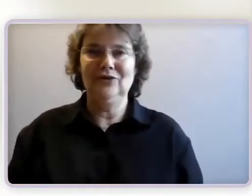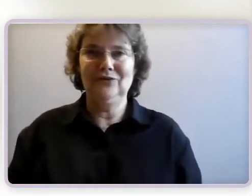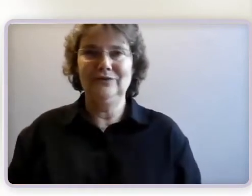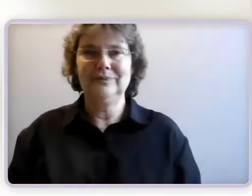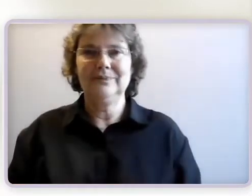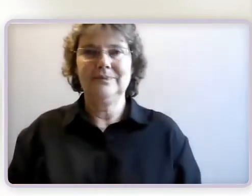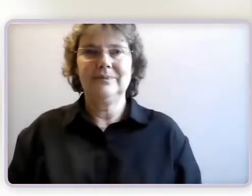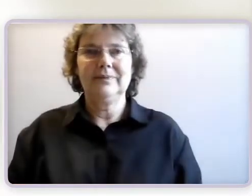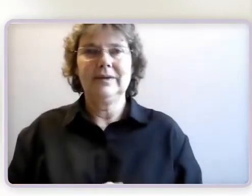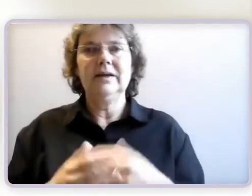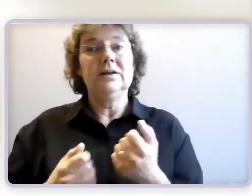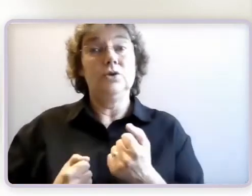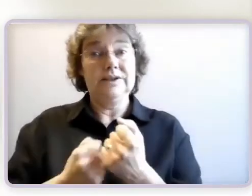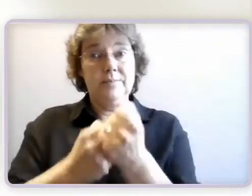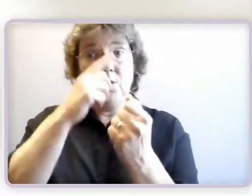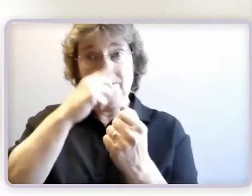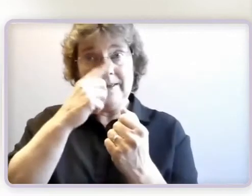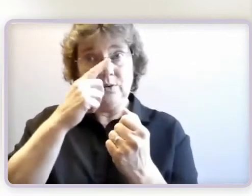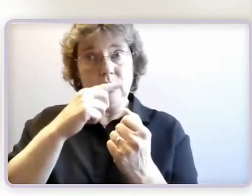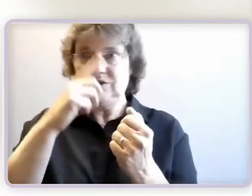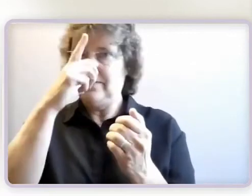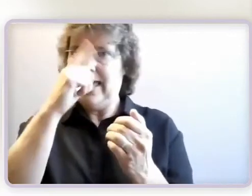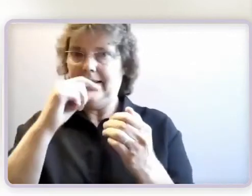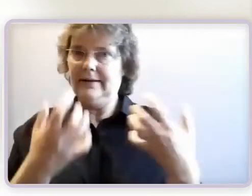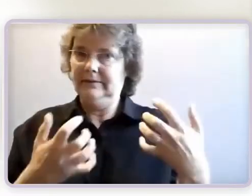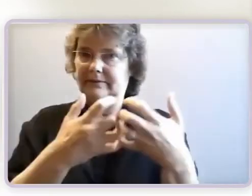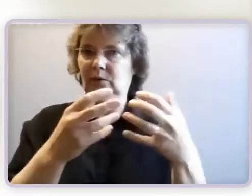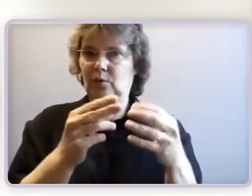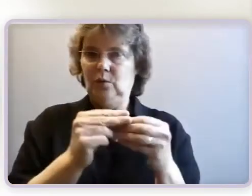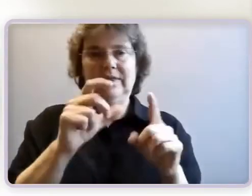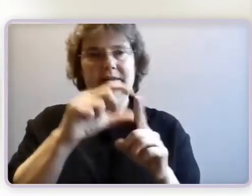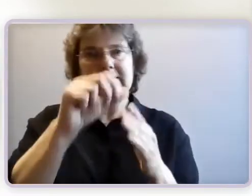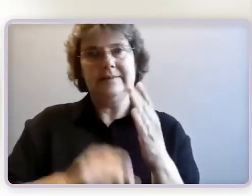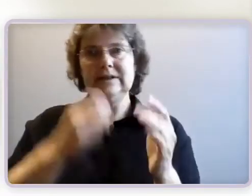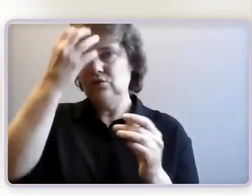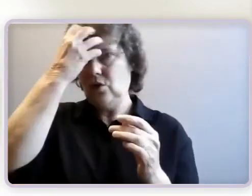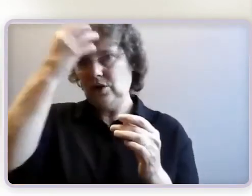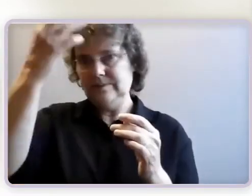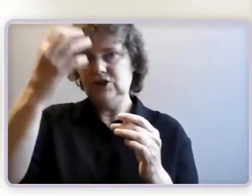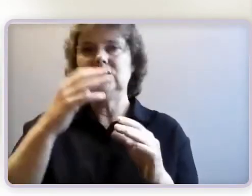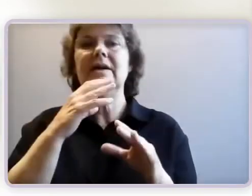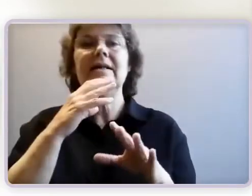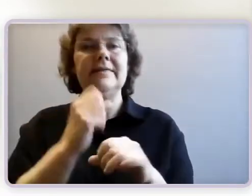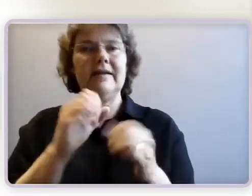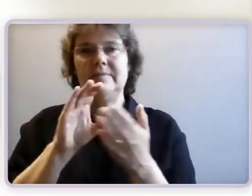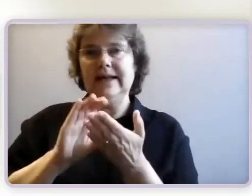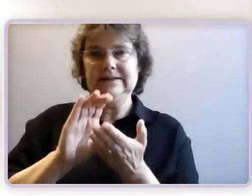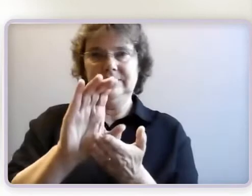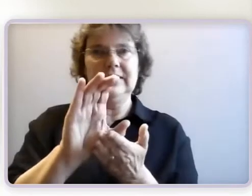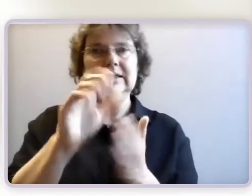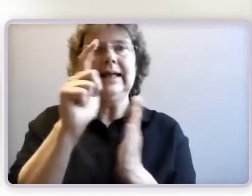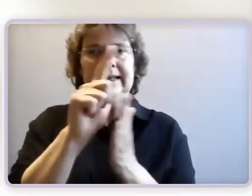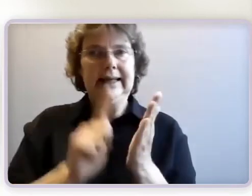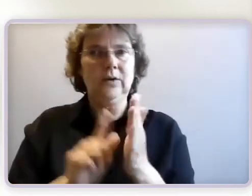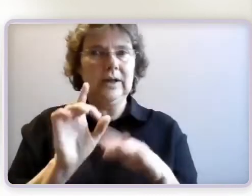To support people to engage with the Disability Royal Commission, the government has also funded legal